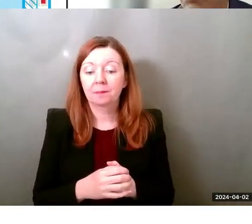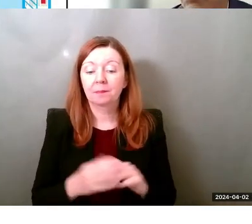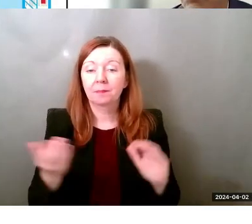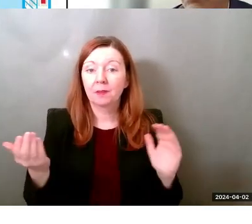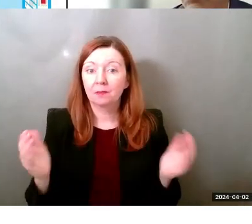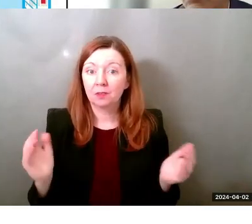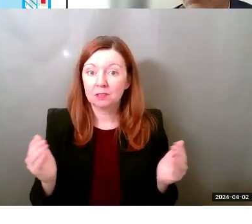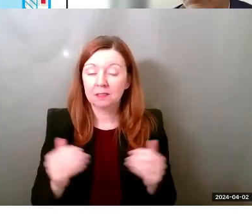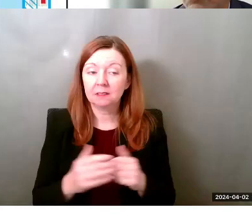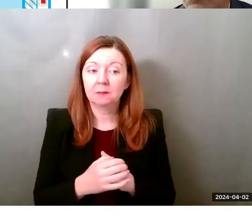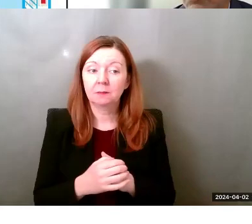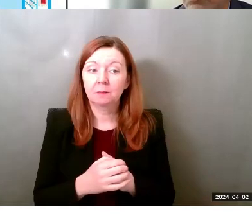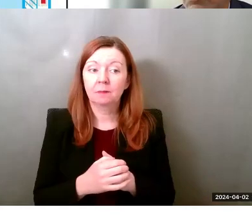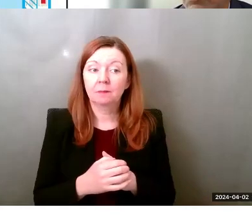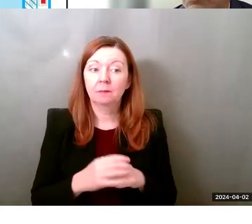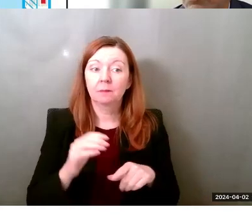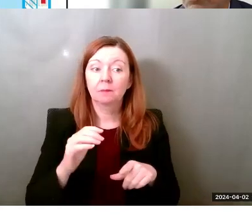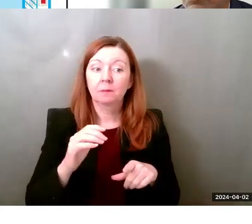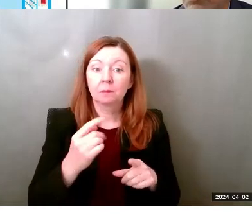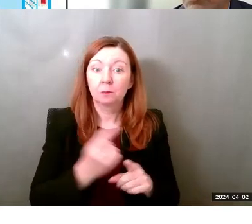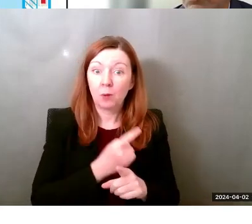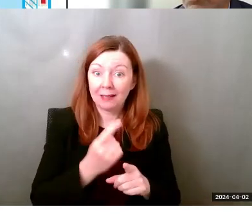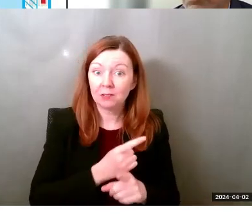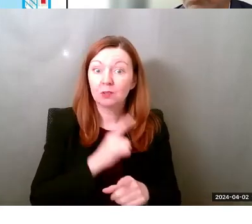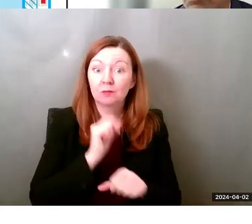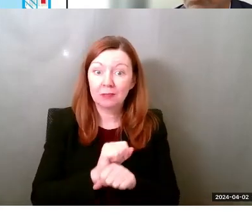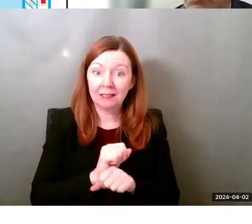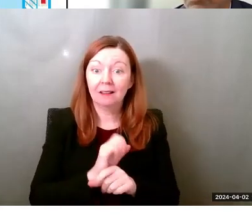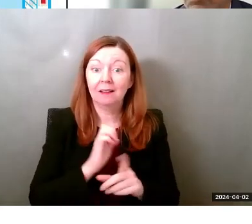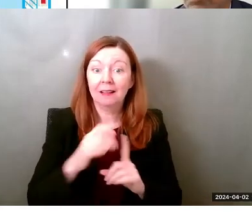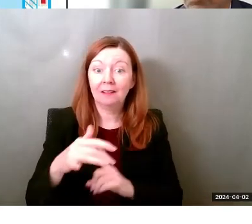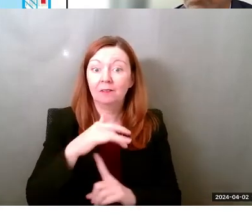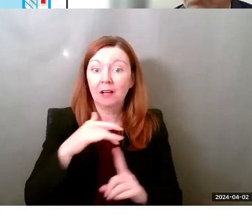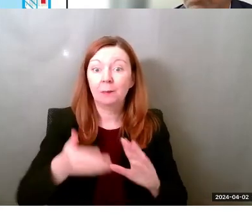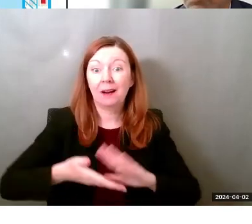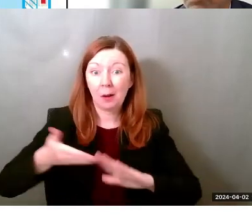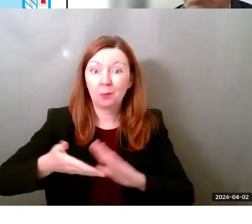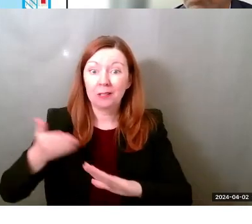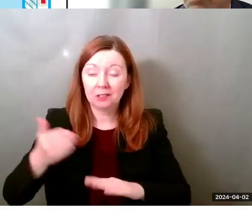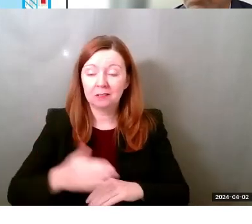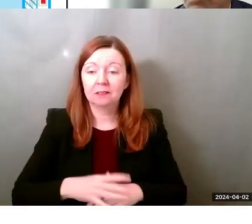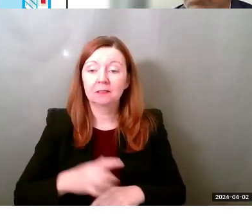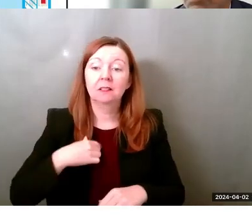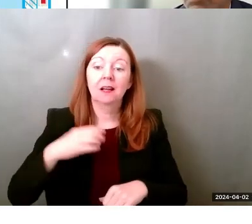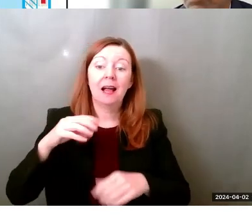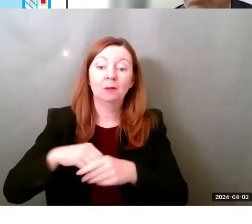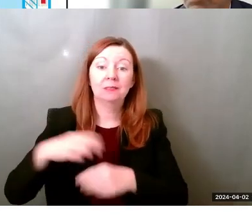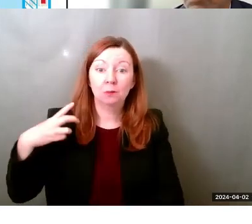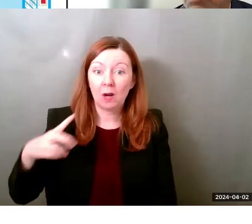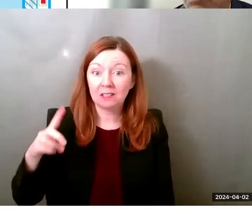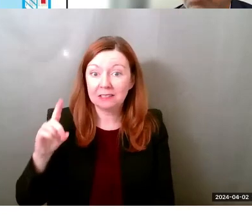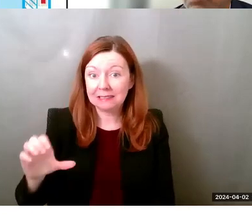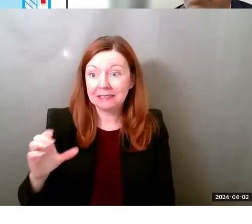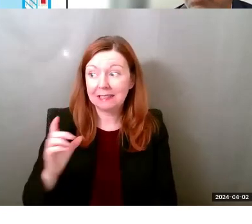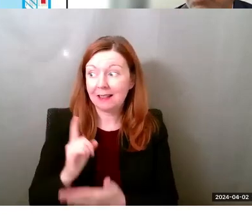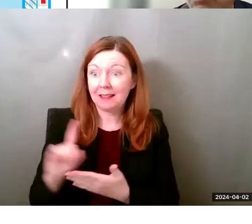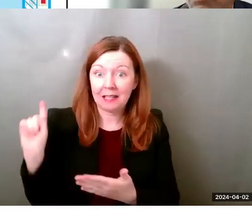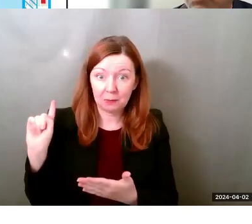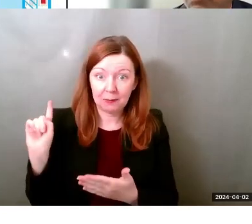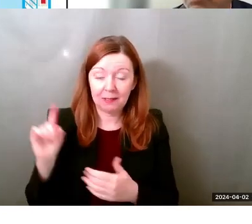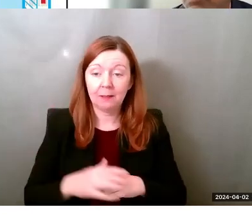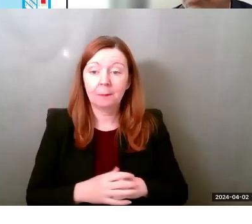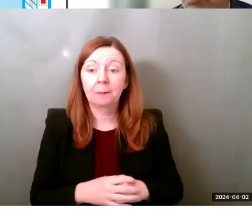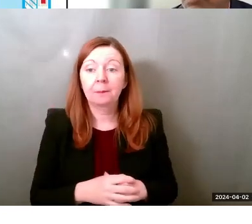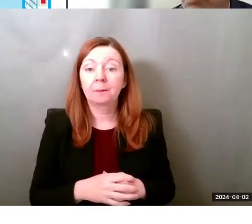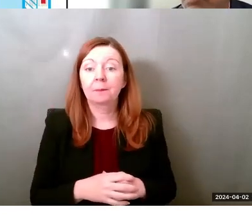versus practical, real environment operations. So I was in Washington, D.C. last week when